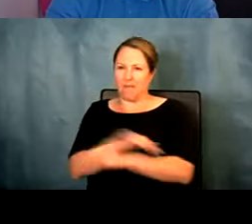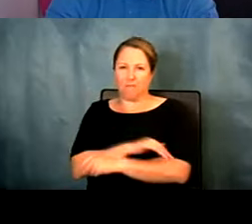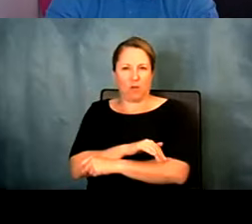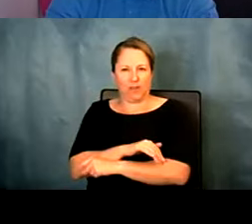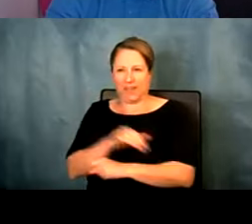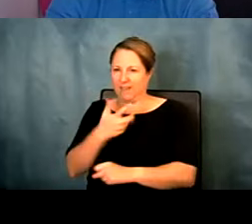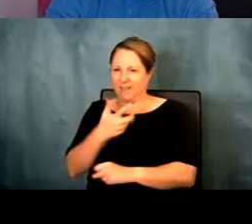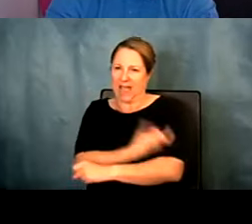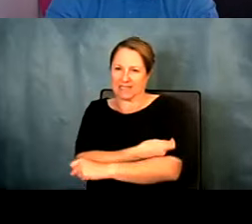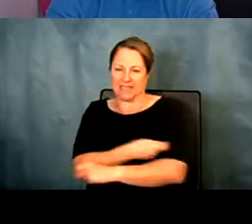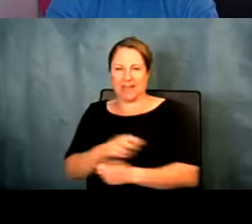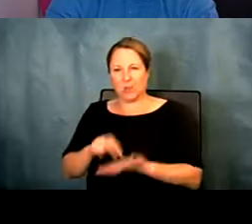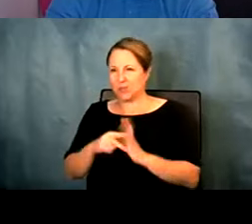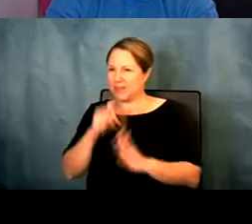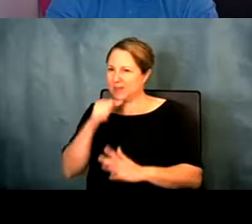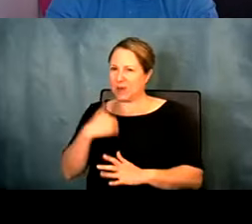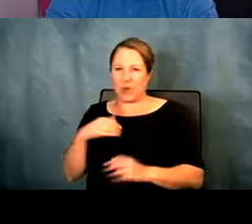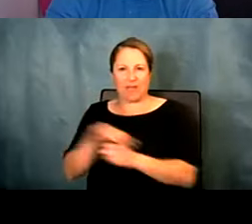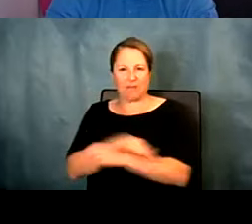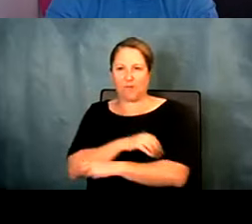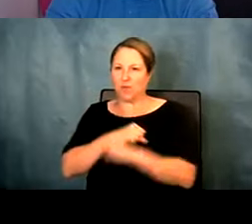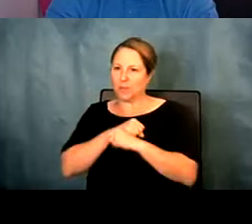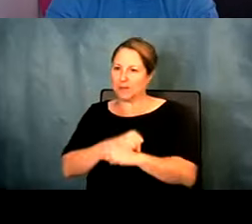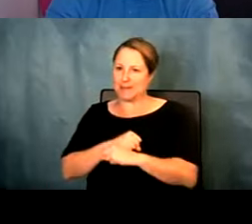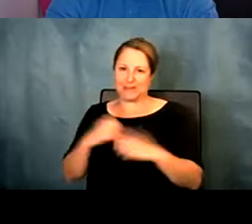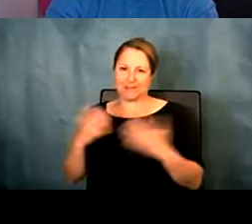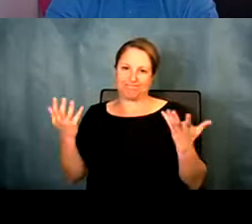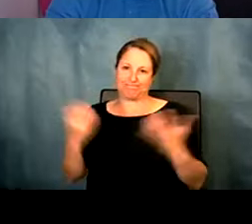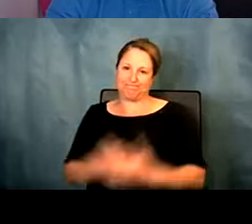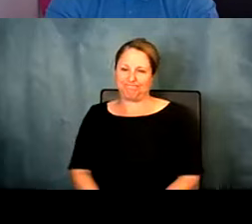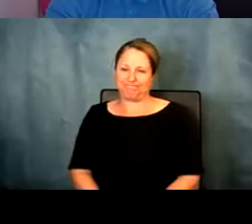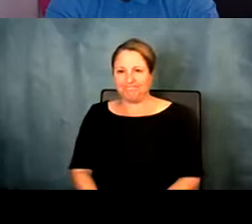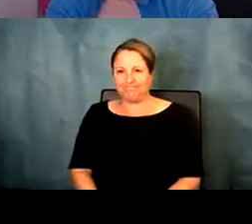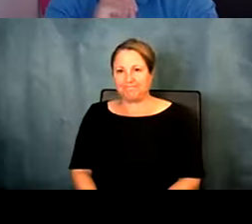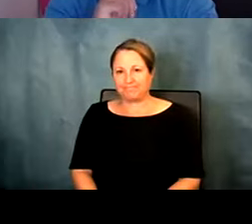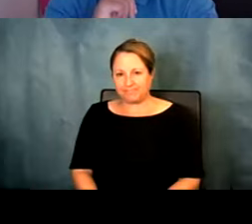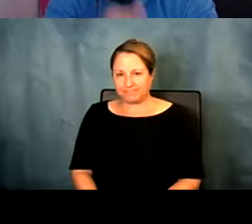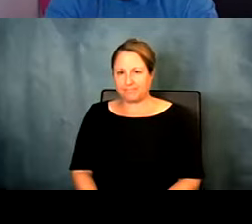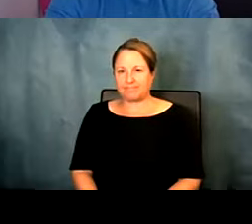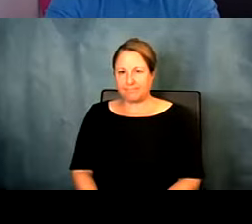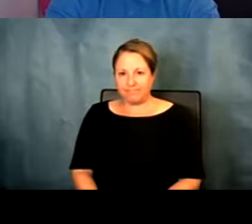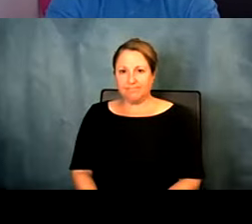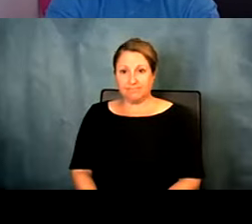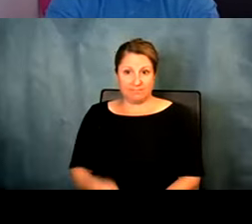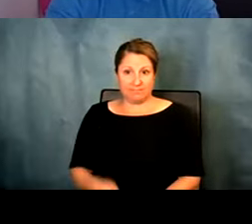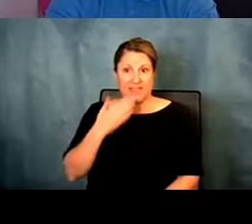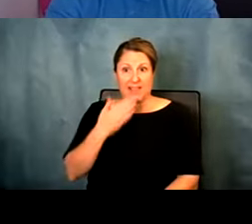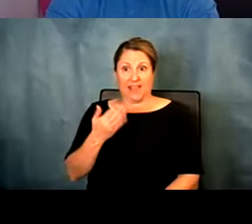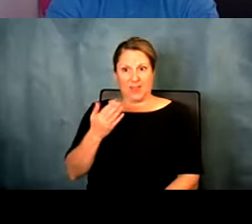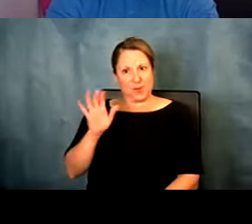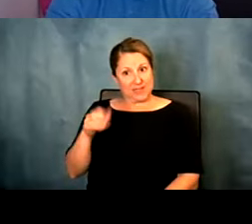protection. Great. Thank you. Was that 3 questions